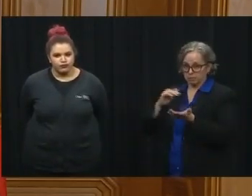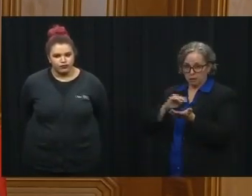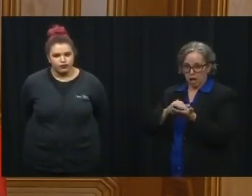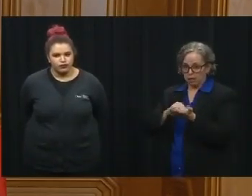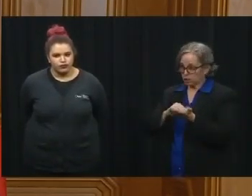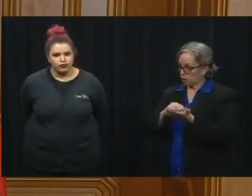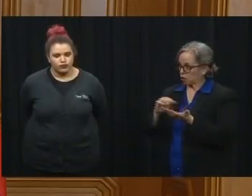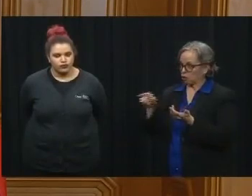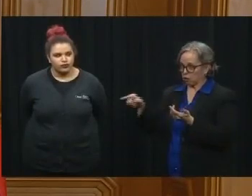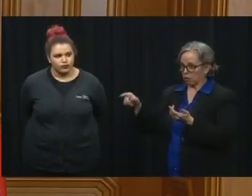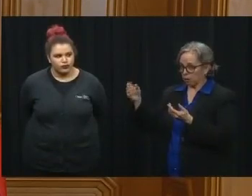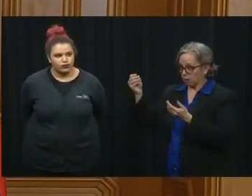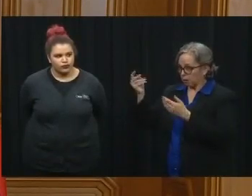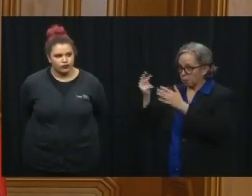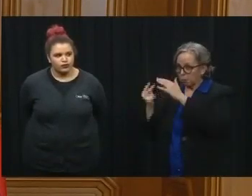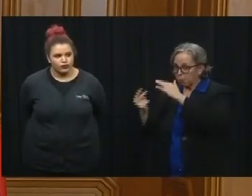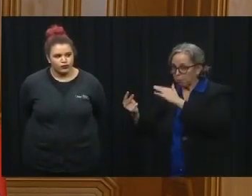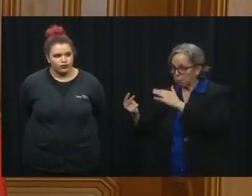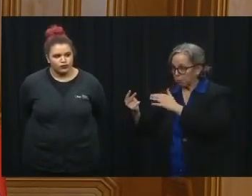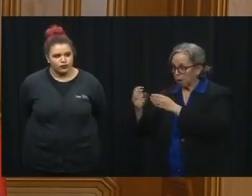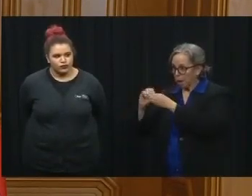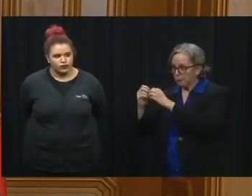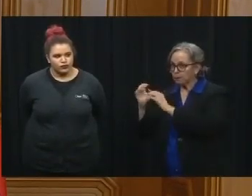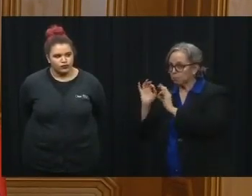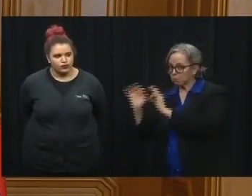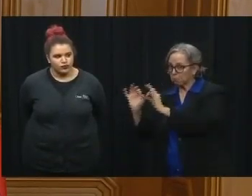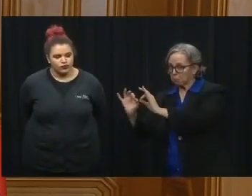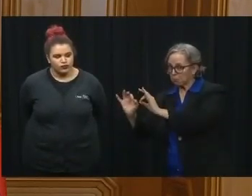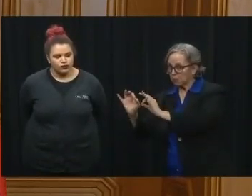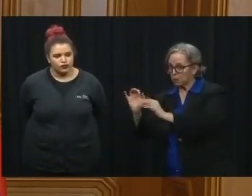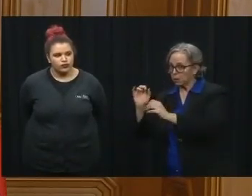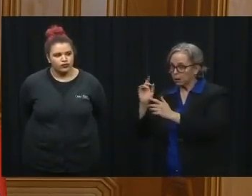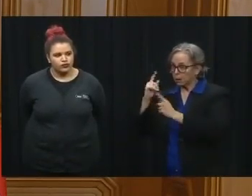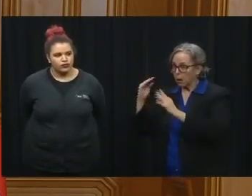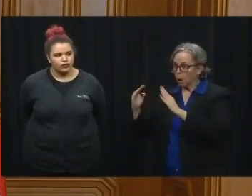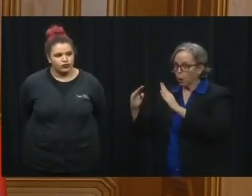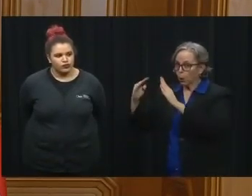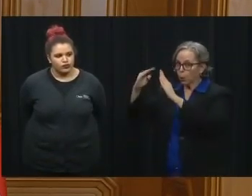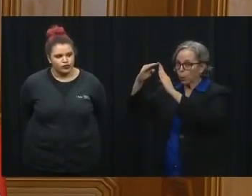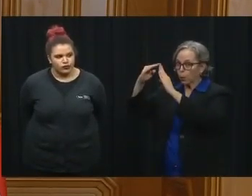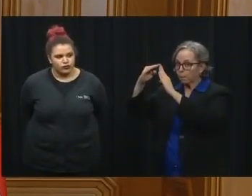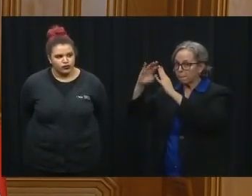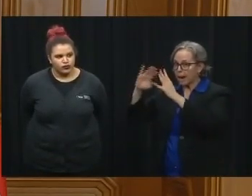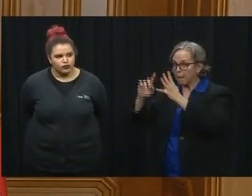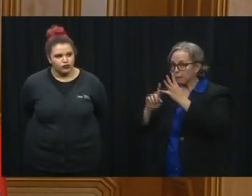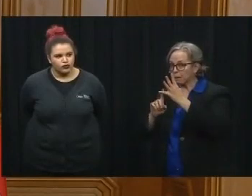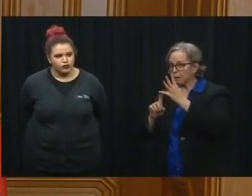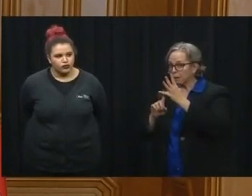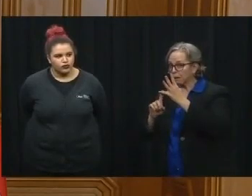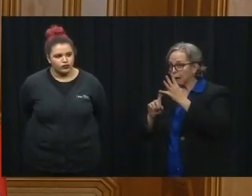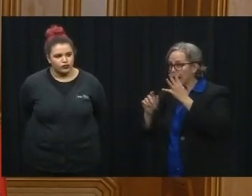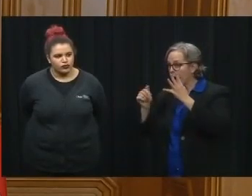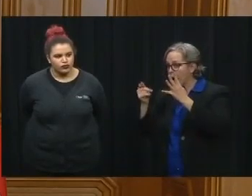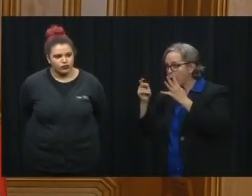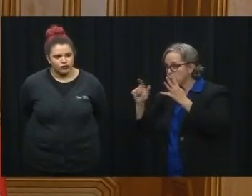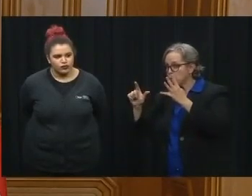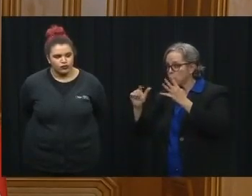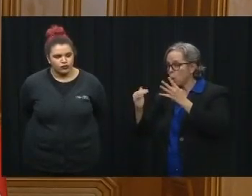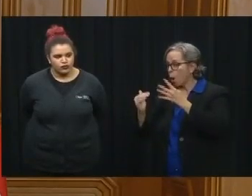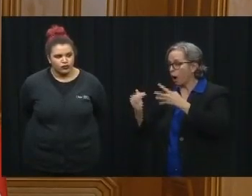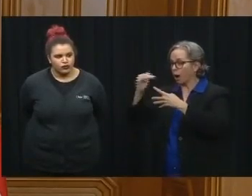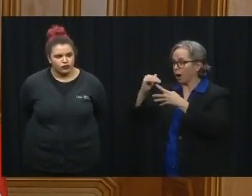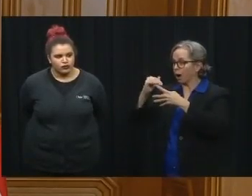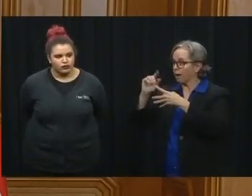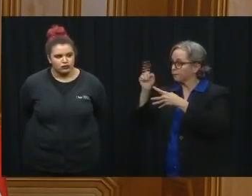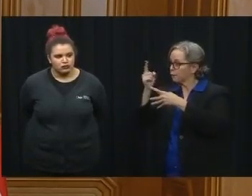projection that we peak in latter part of April, early May, obviously you're not going to have school open before